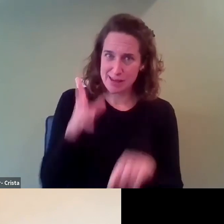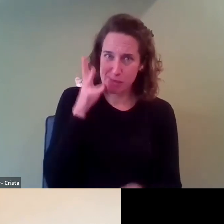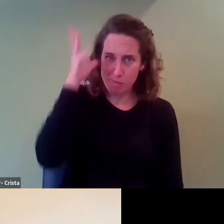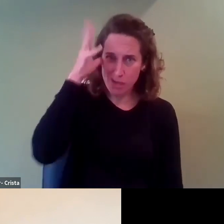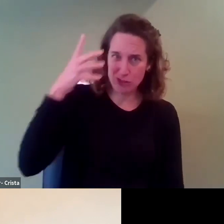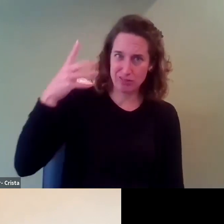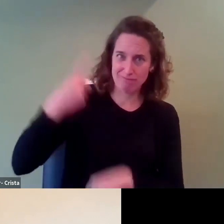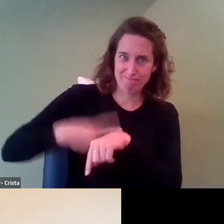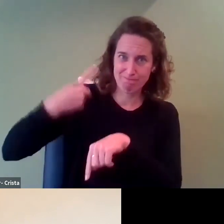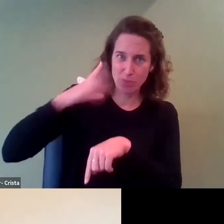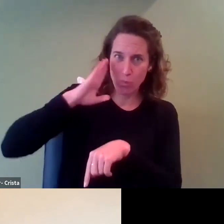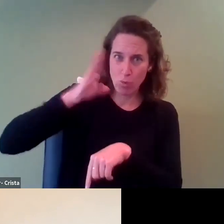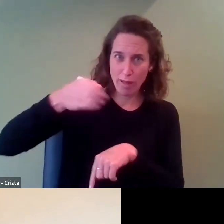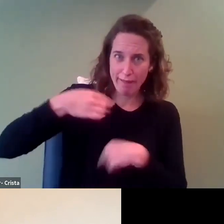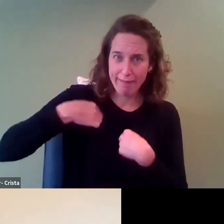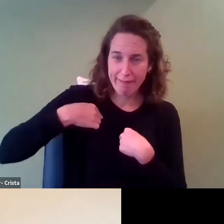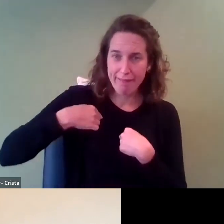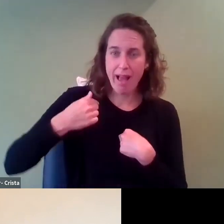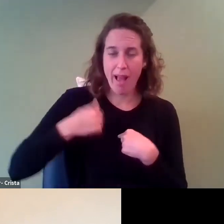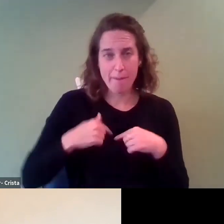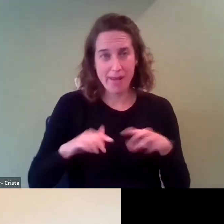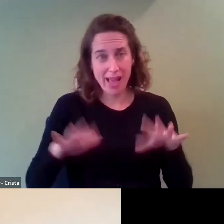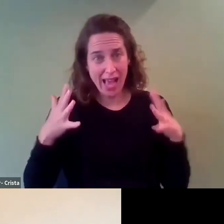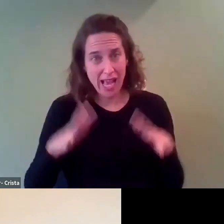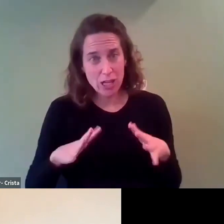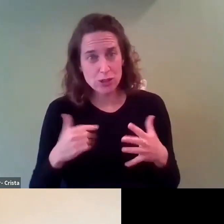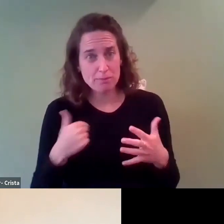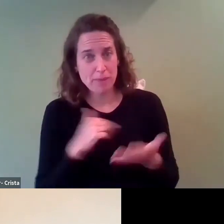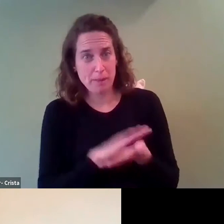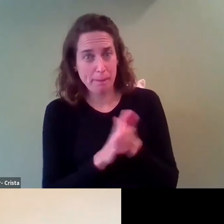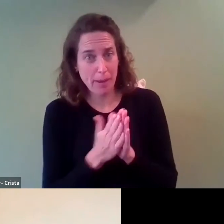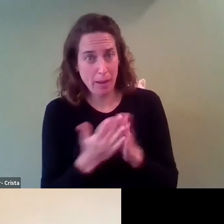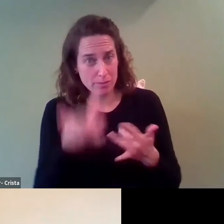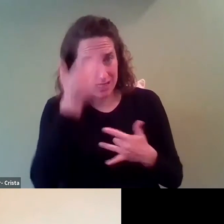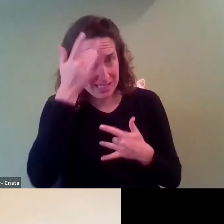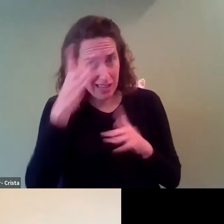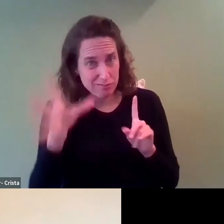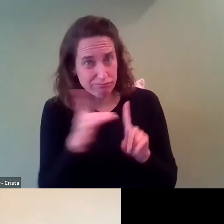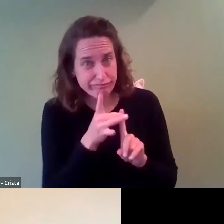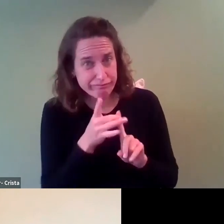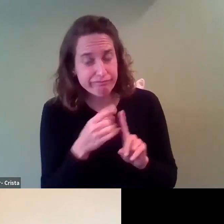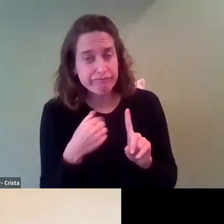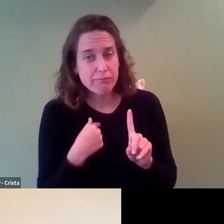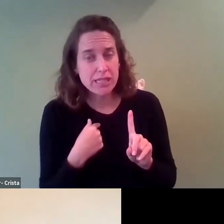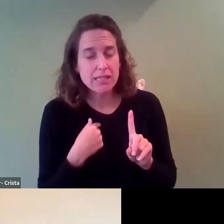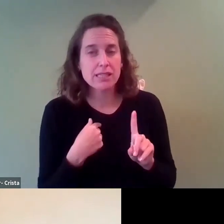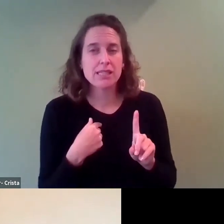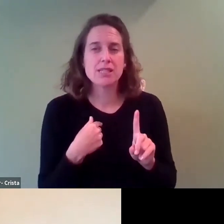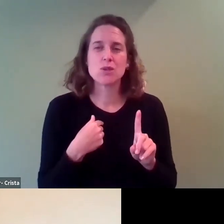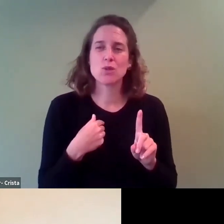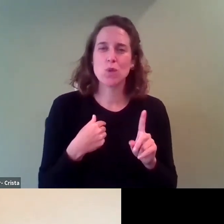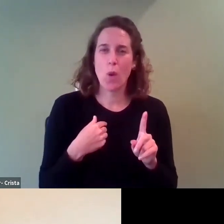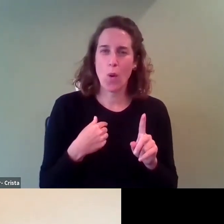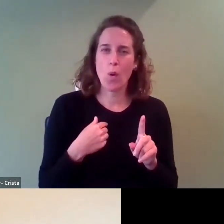me, because it's not safe. I'm anxious about getting sick, whatever the reasons. I feel like this difference in defining